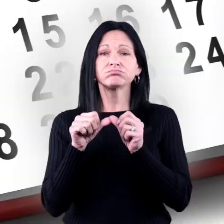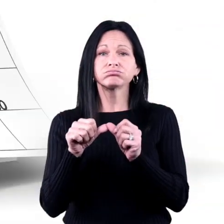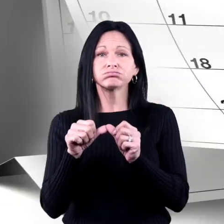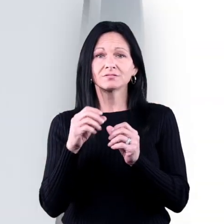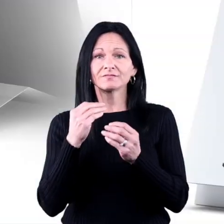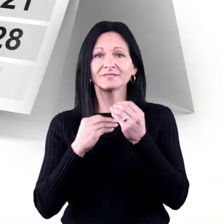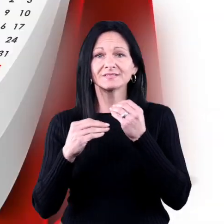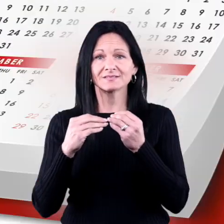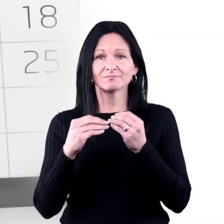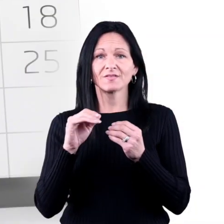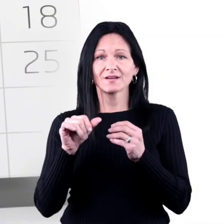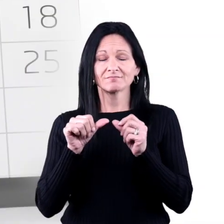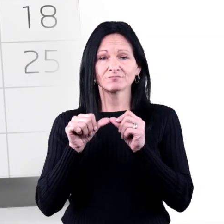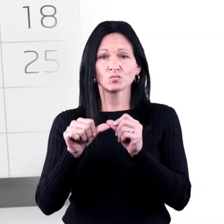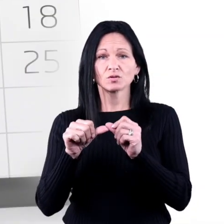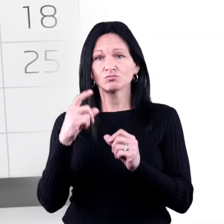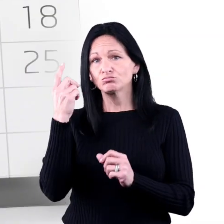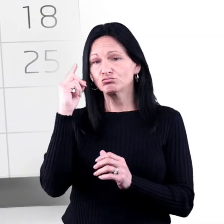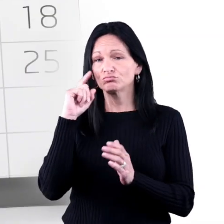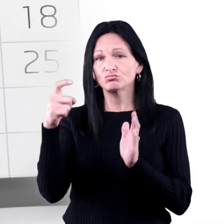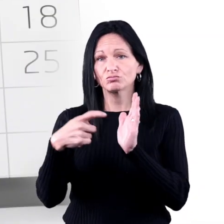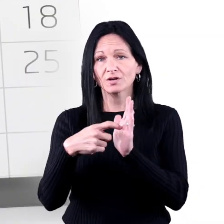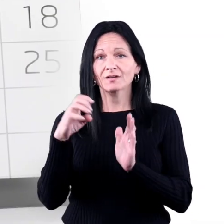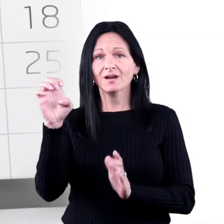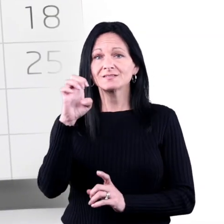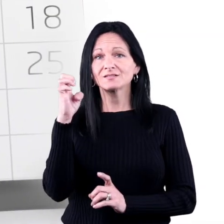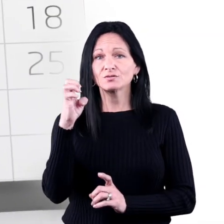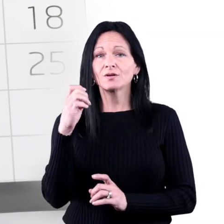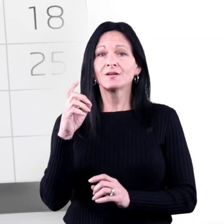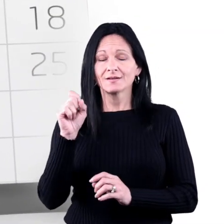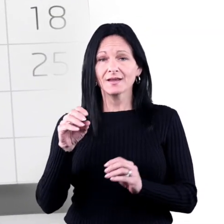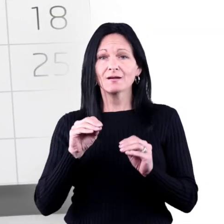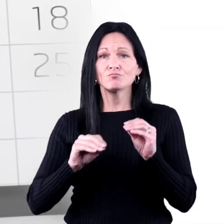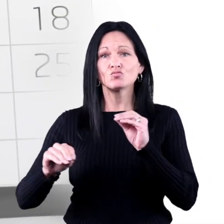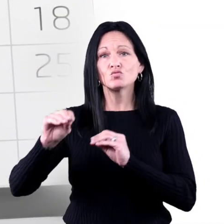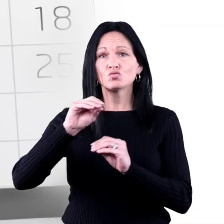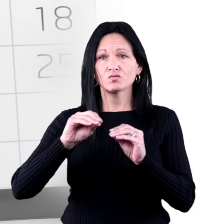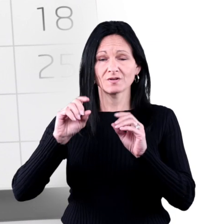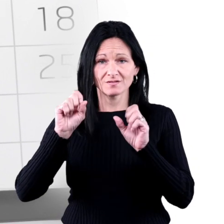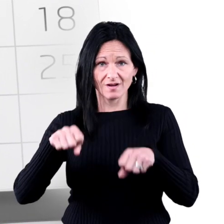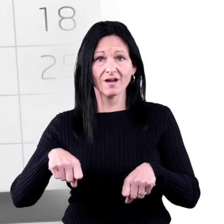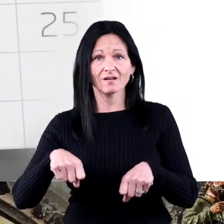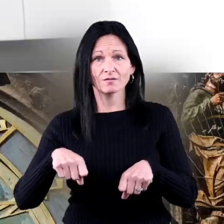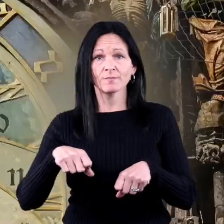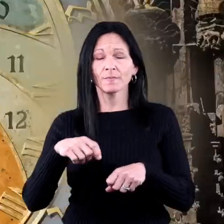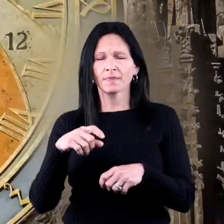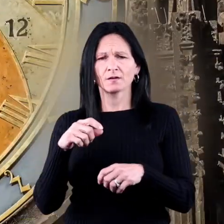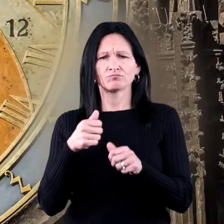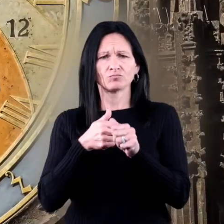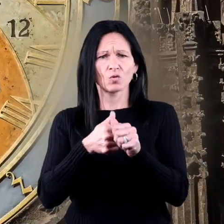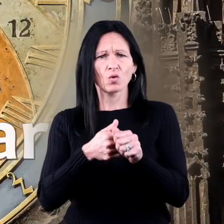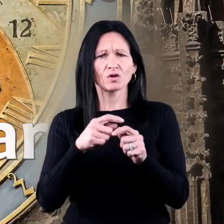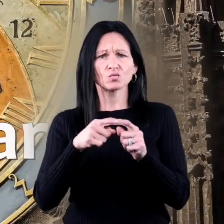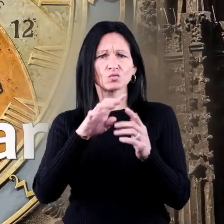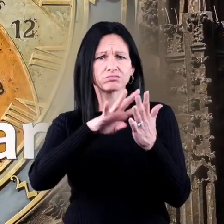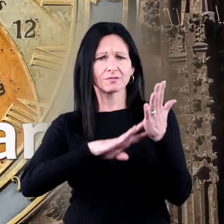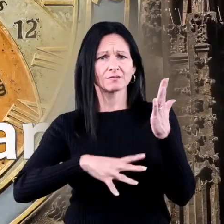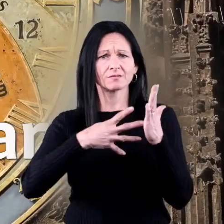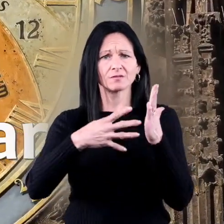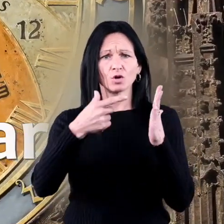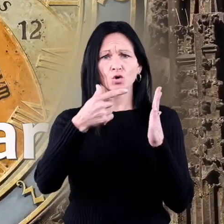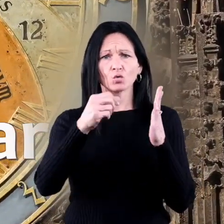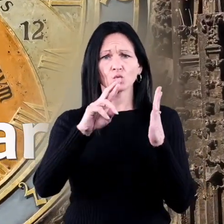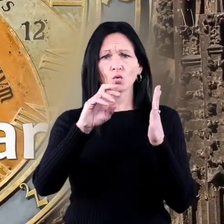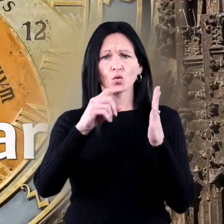movable feast, which means that the date we recognize Easter can move around or change. According to the